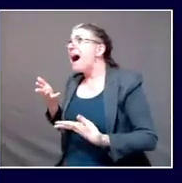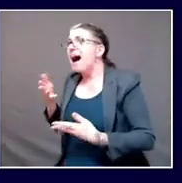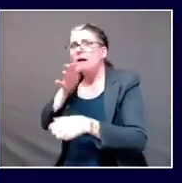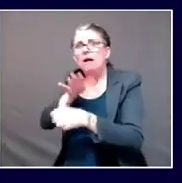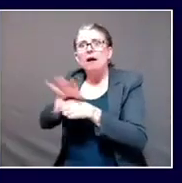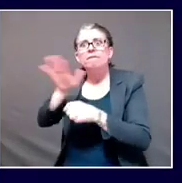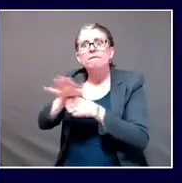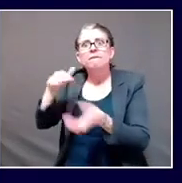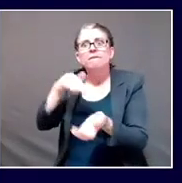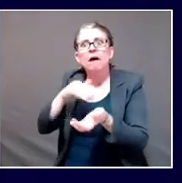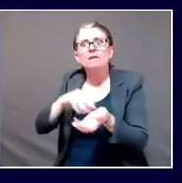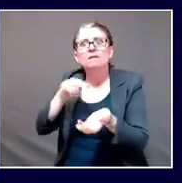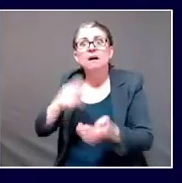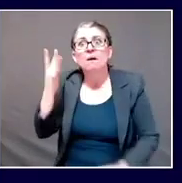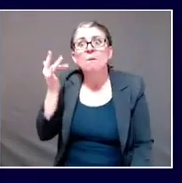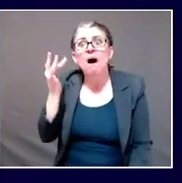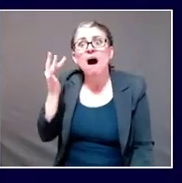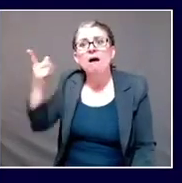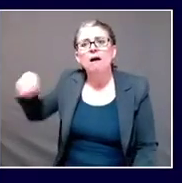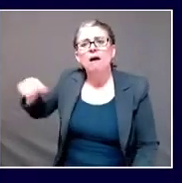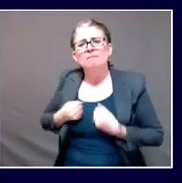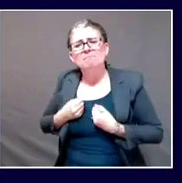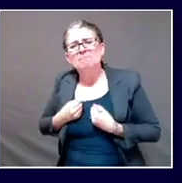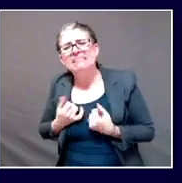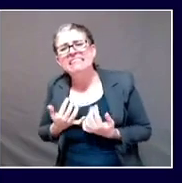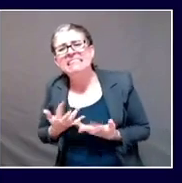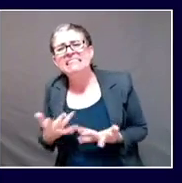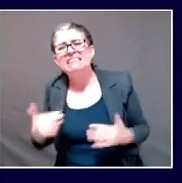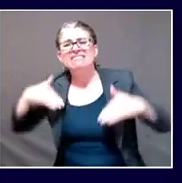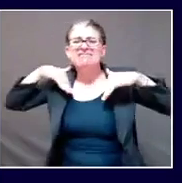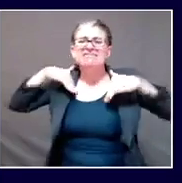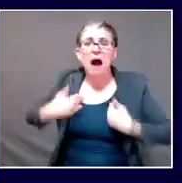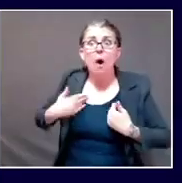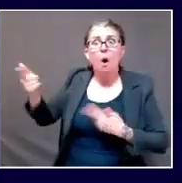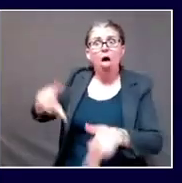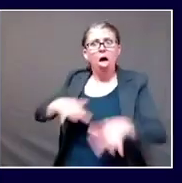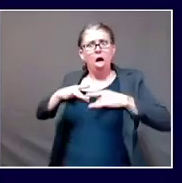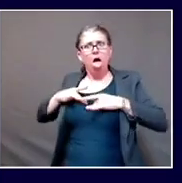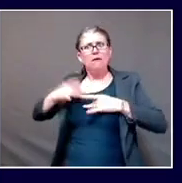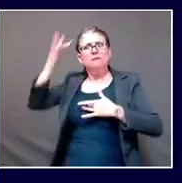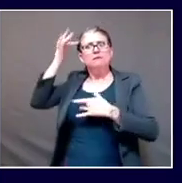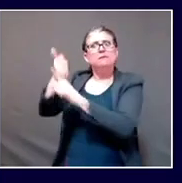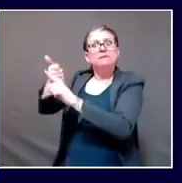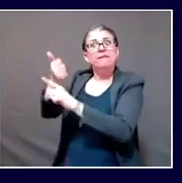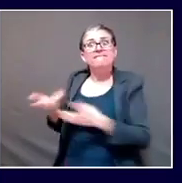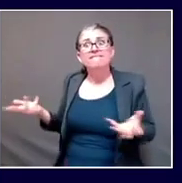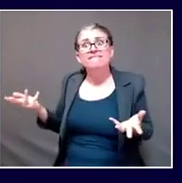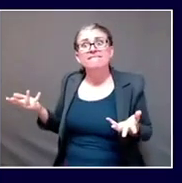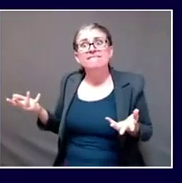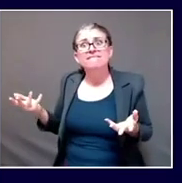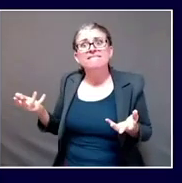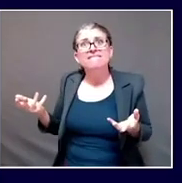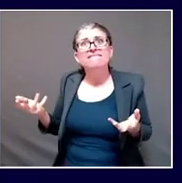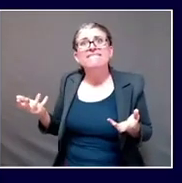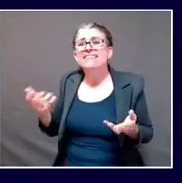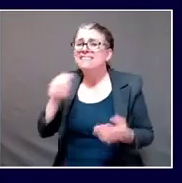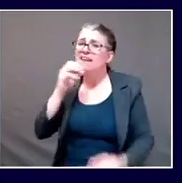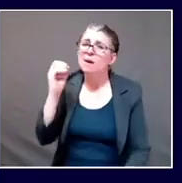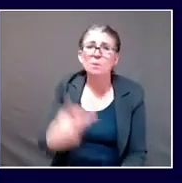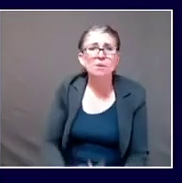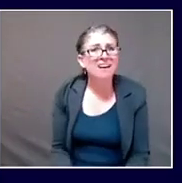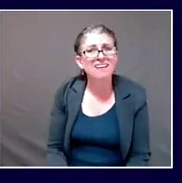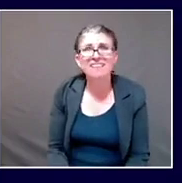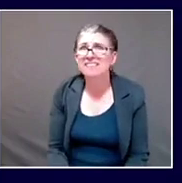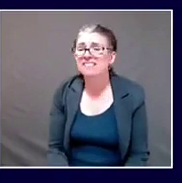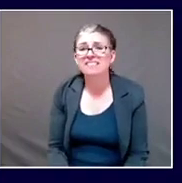We need to commit to a different kind of holiday season this year, often a quiet one, perhaps a lonely